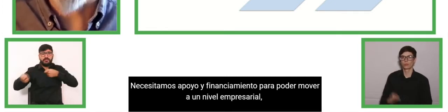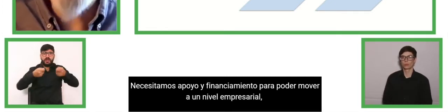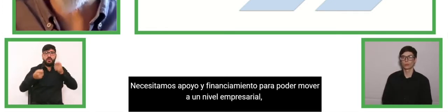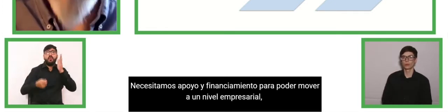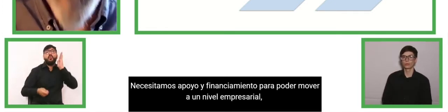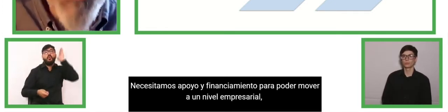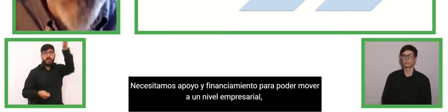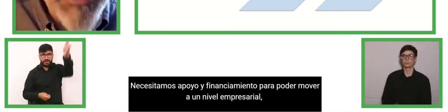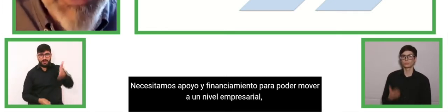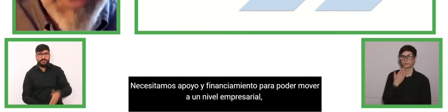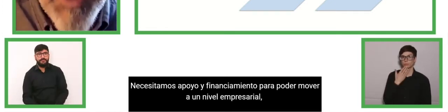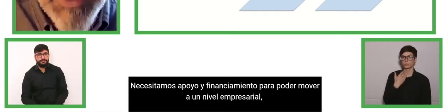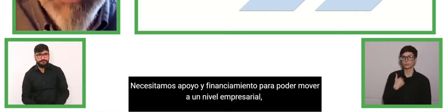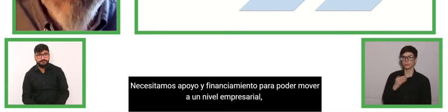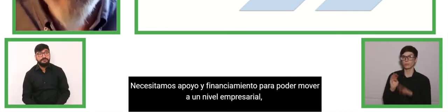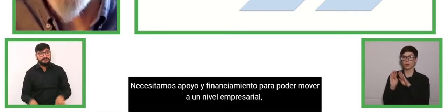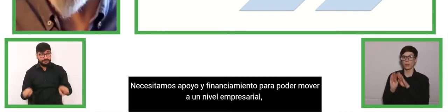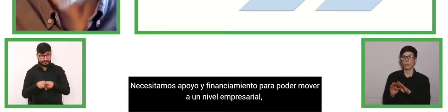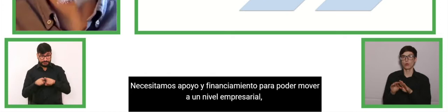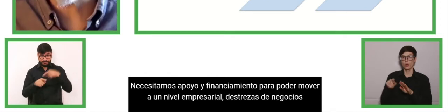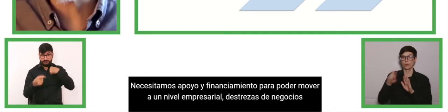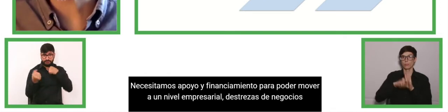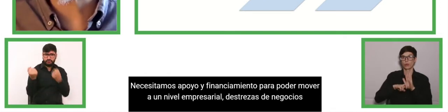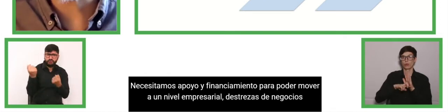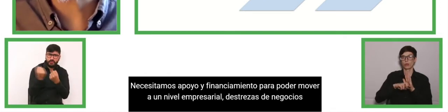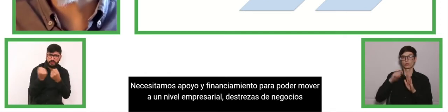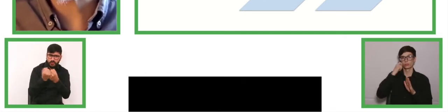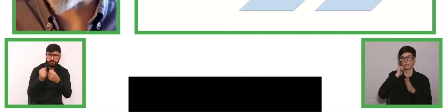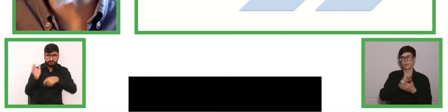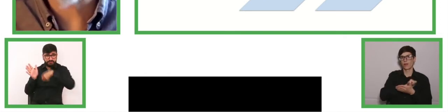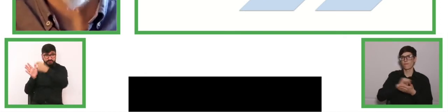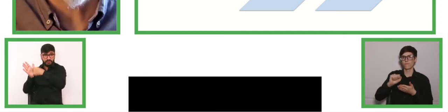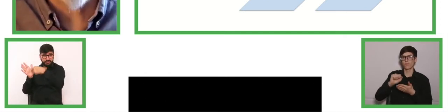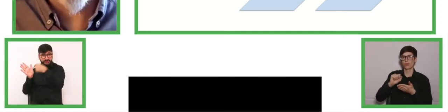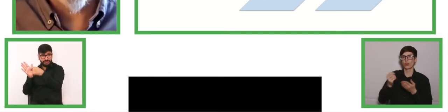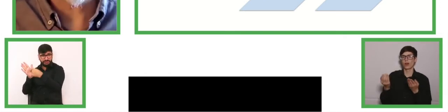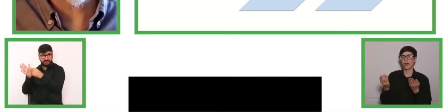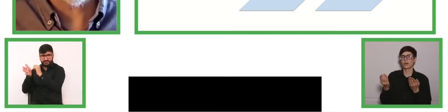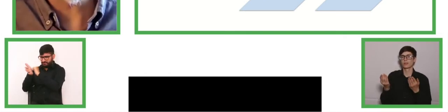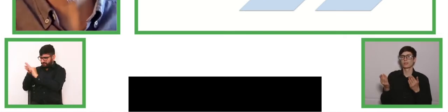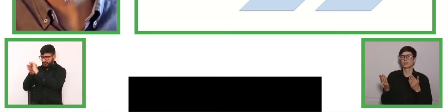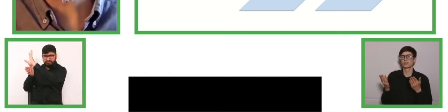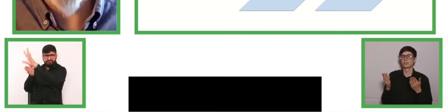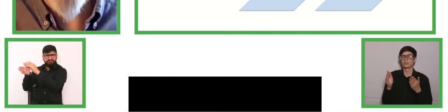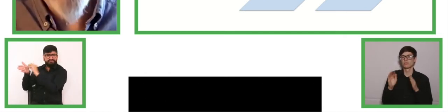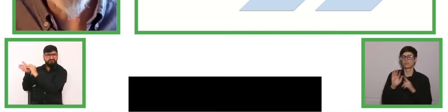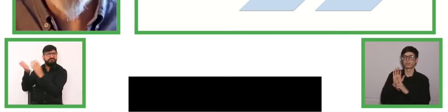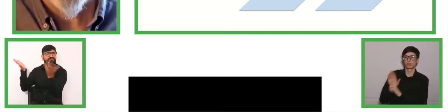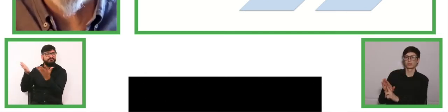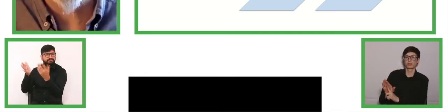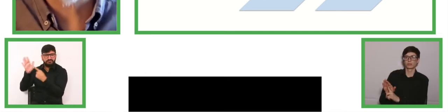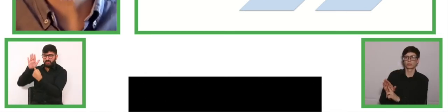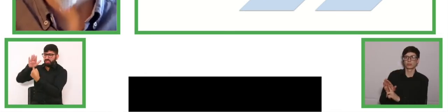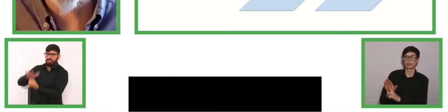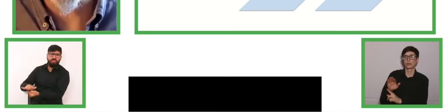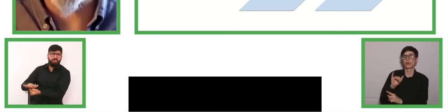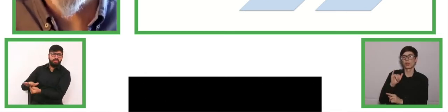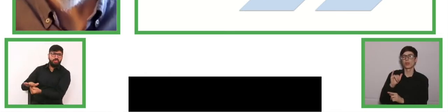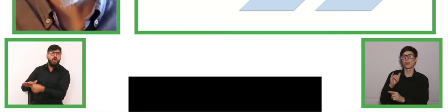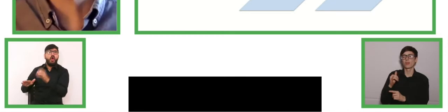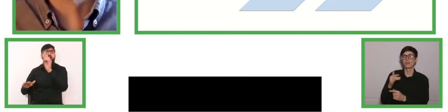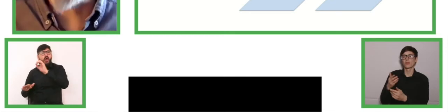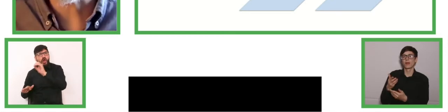and without disabilities, create social change, furthering the work in arts and